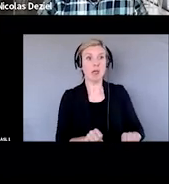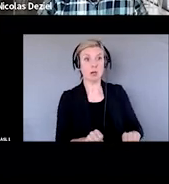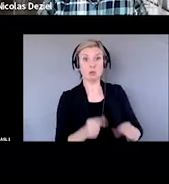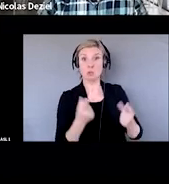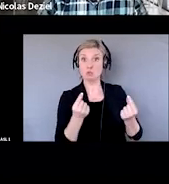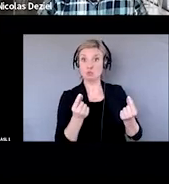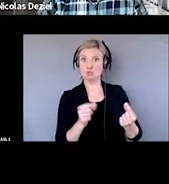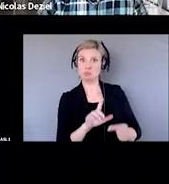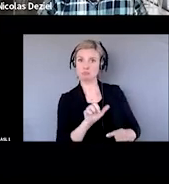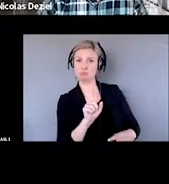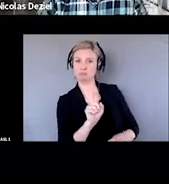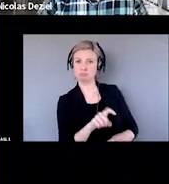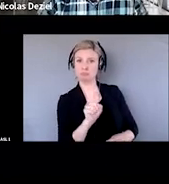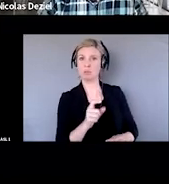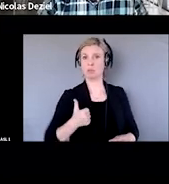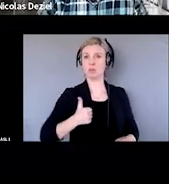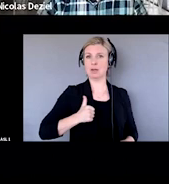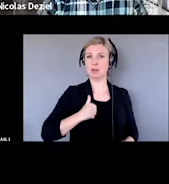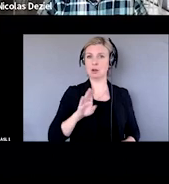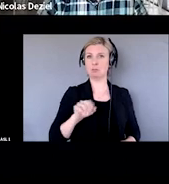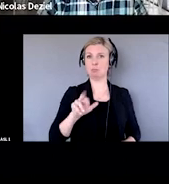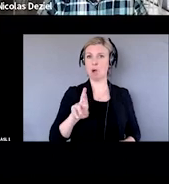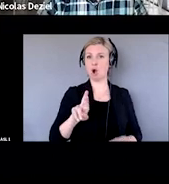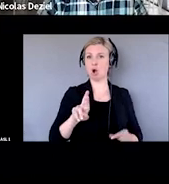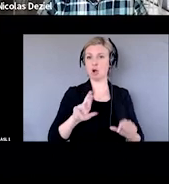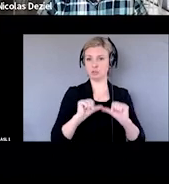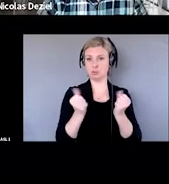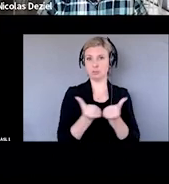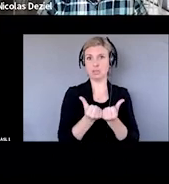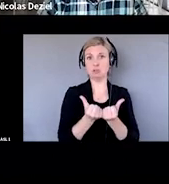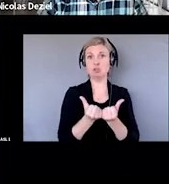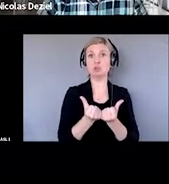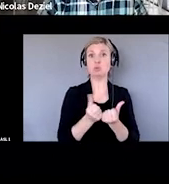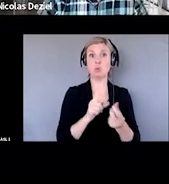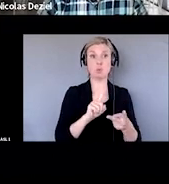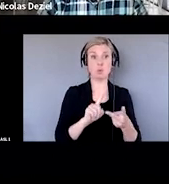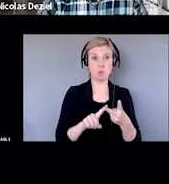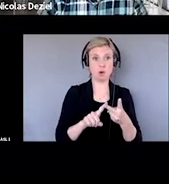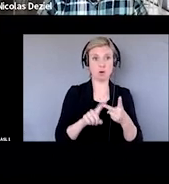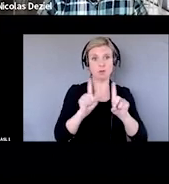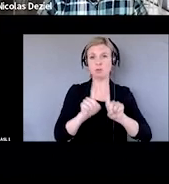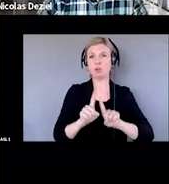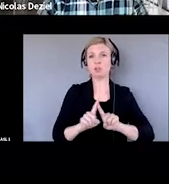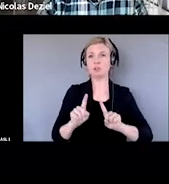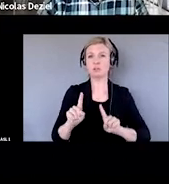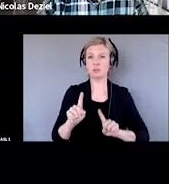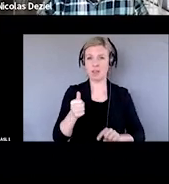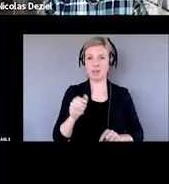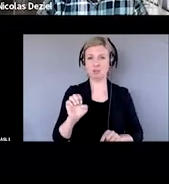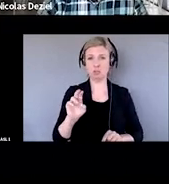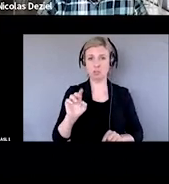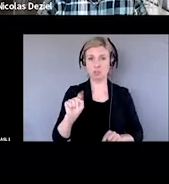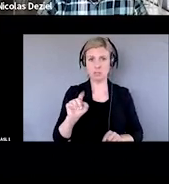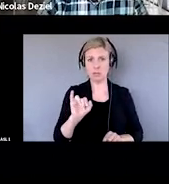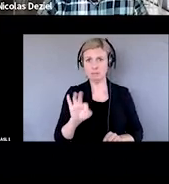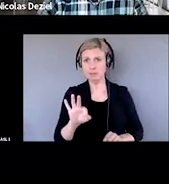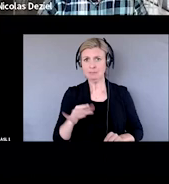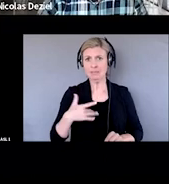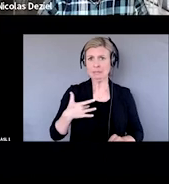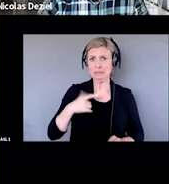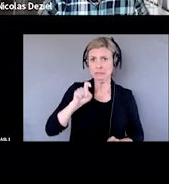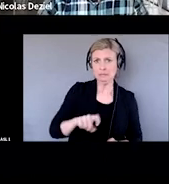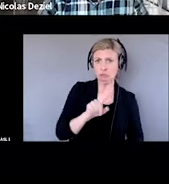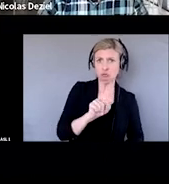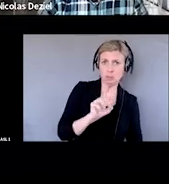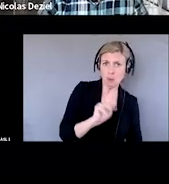and the Canadian College of Patent Agents and Trademark Agents, if you want to find a patent or a trademark agent. So these people will